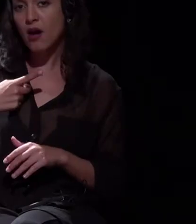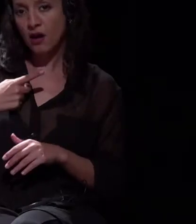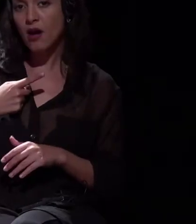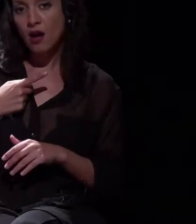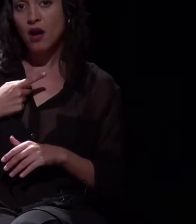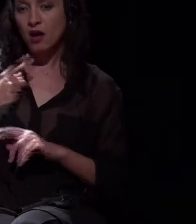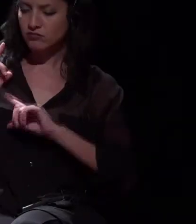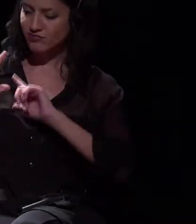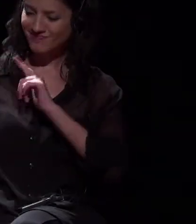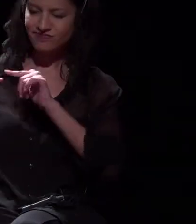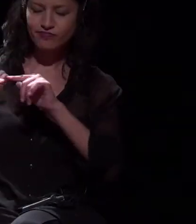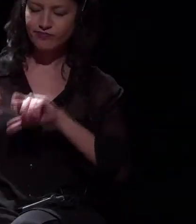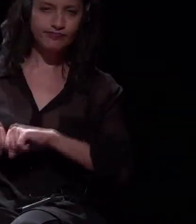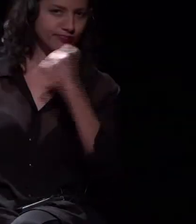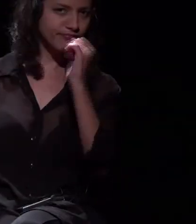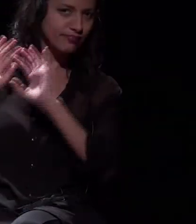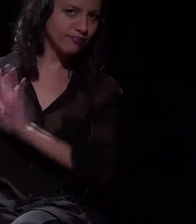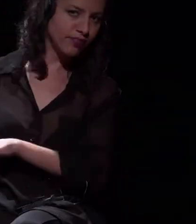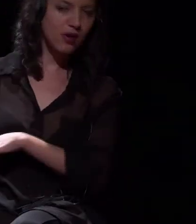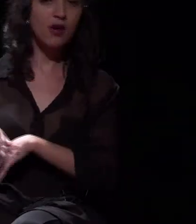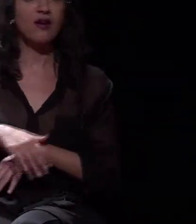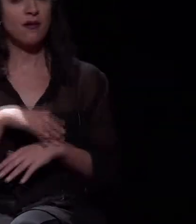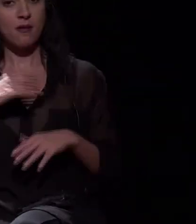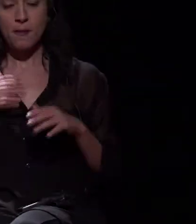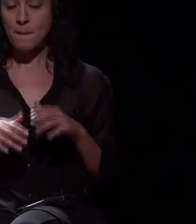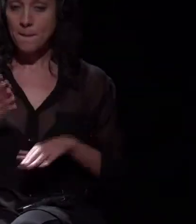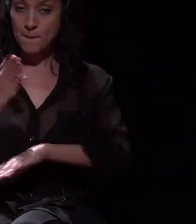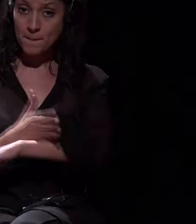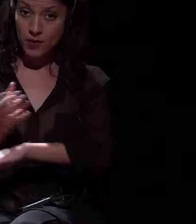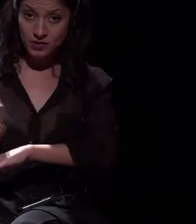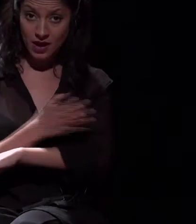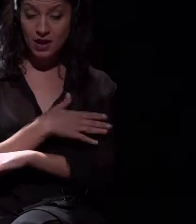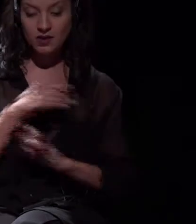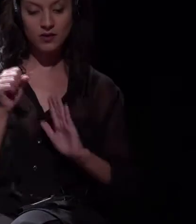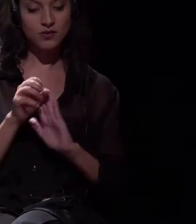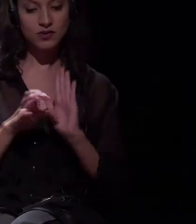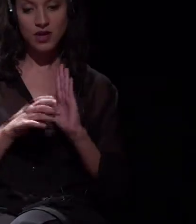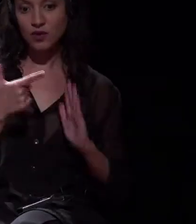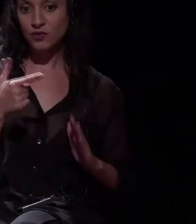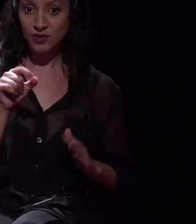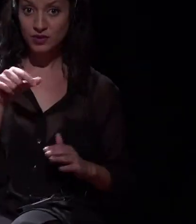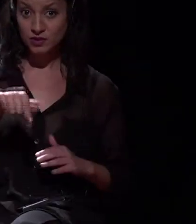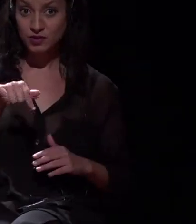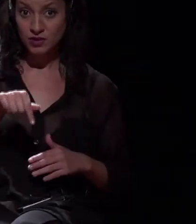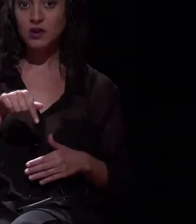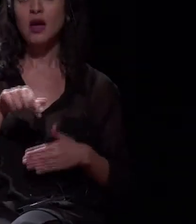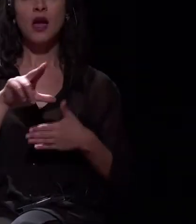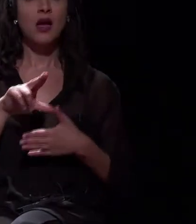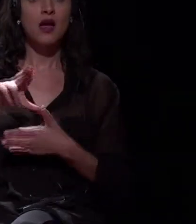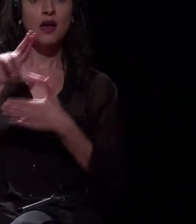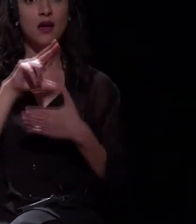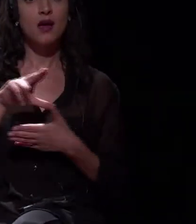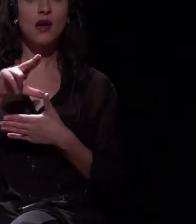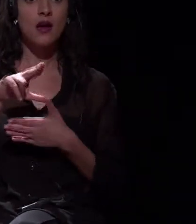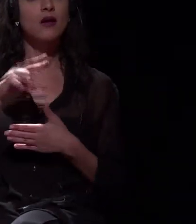the avant-gardes of the first half of the 20th century in Latin America, was, however, still an imported and distant experience, enabled by studied trips